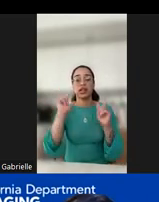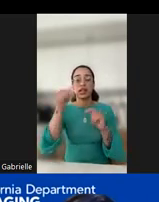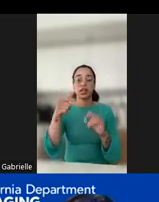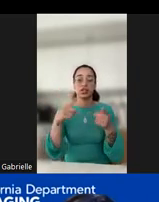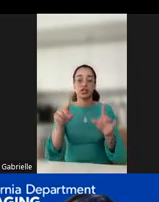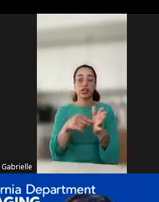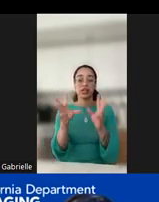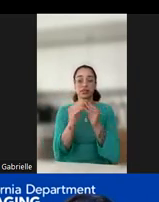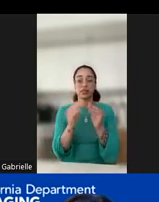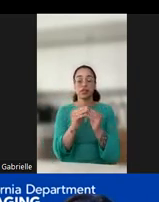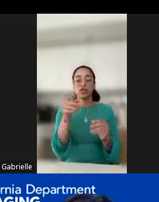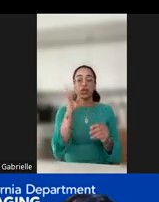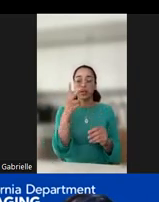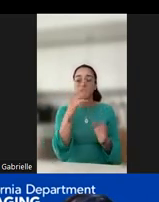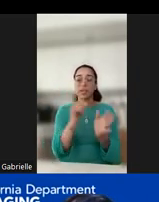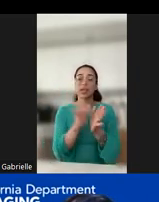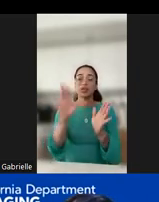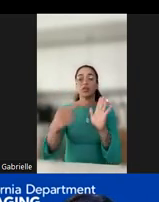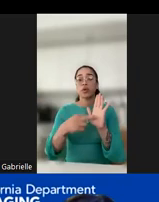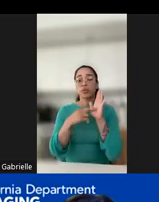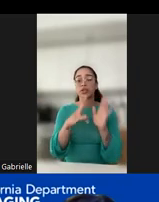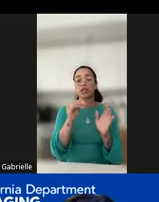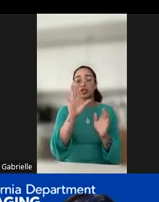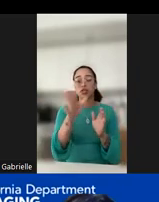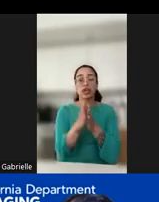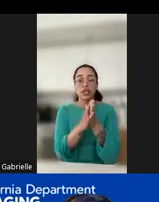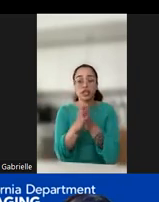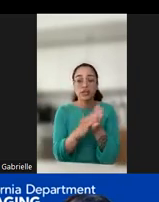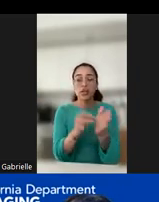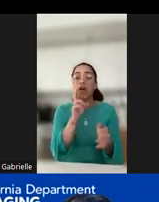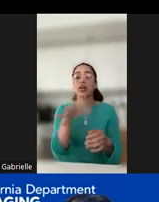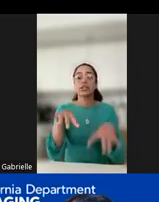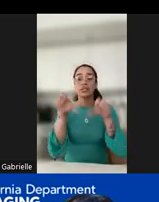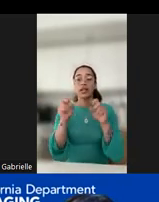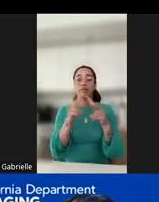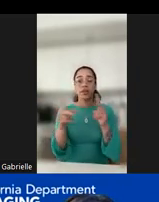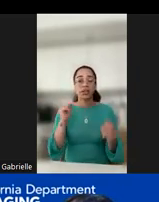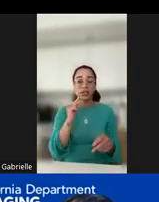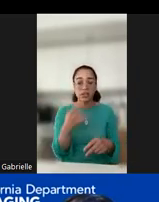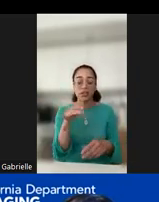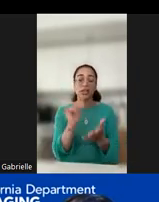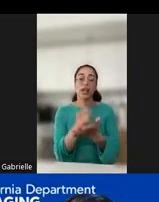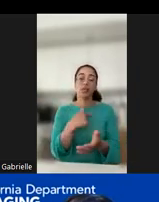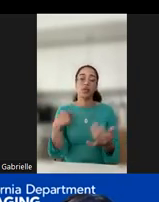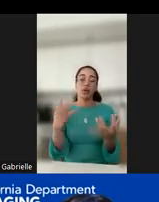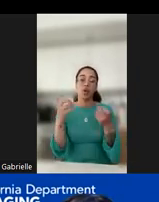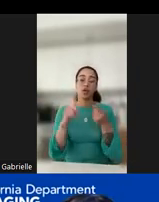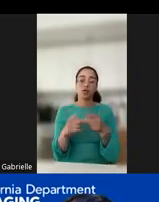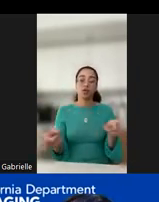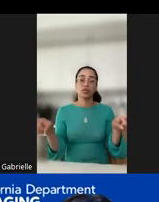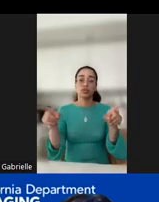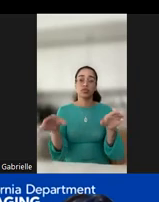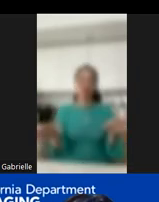your recommendations and initiatives are taken seriously, and that we want to partner in you for